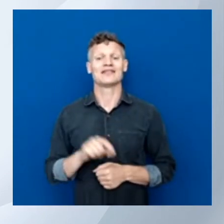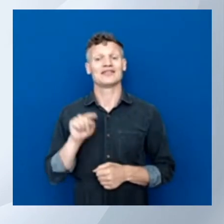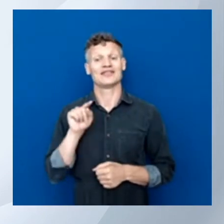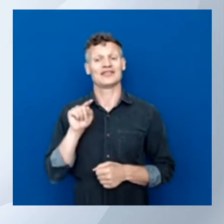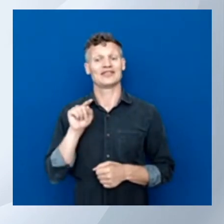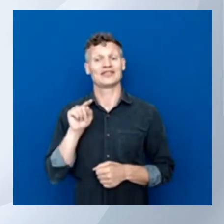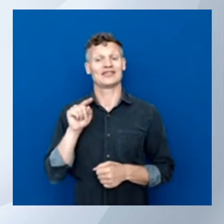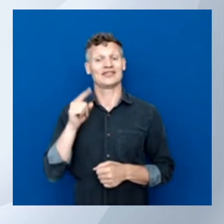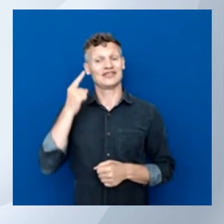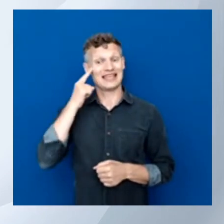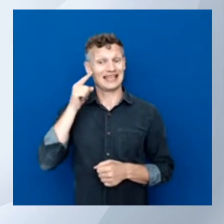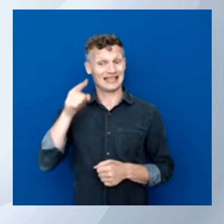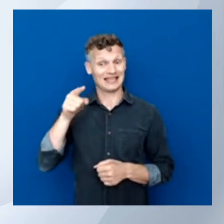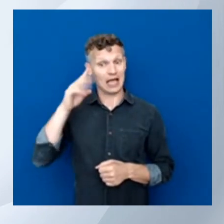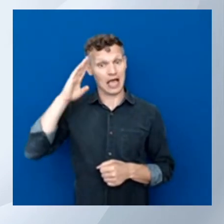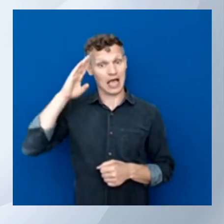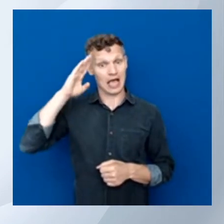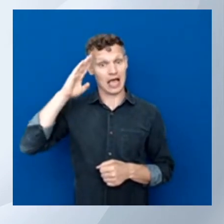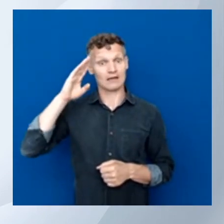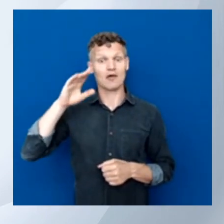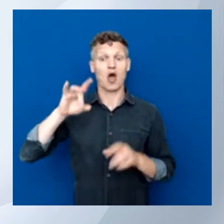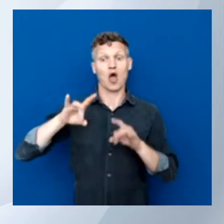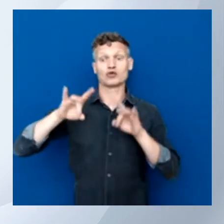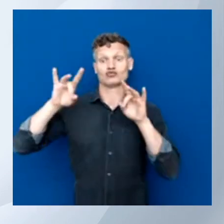Australia, now I would see the Ireland